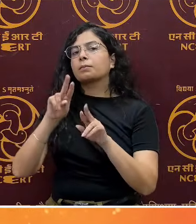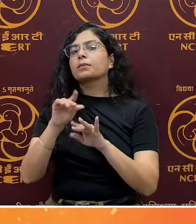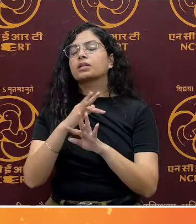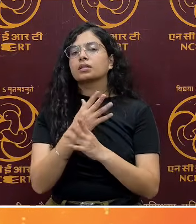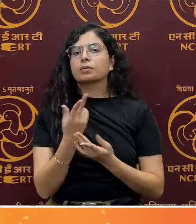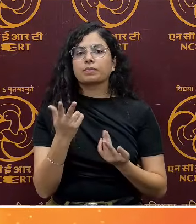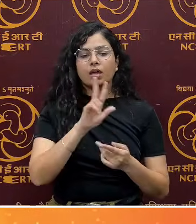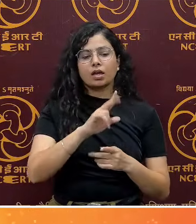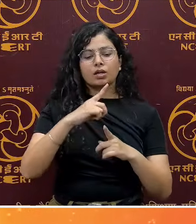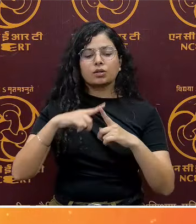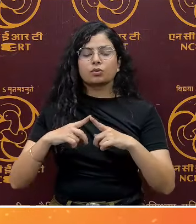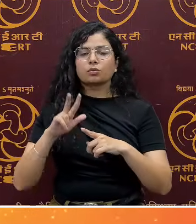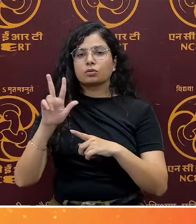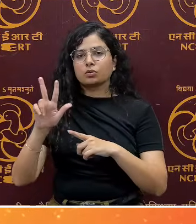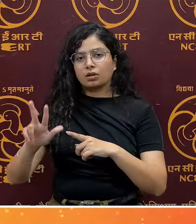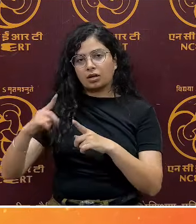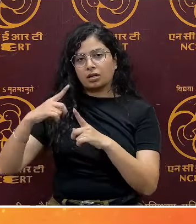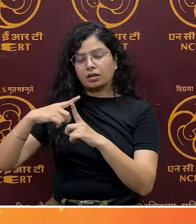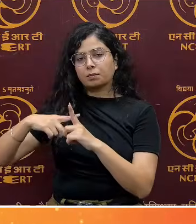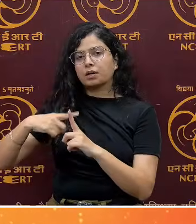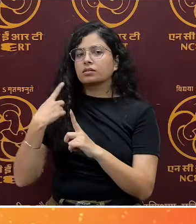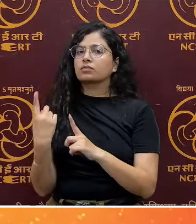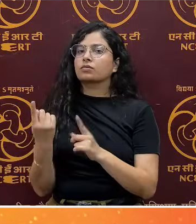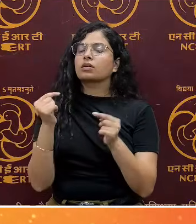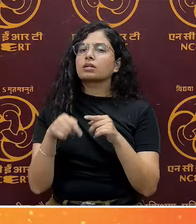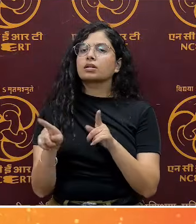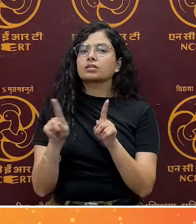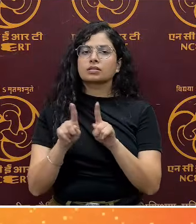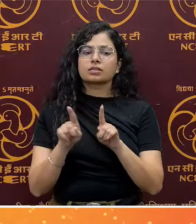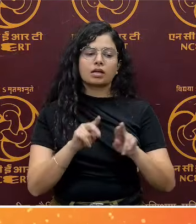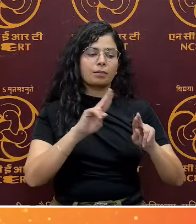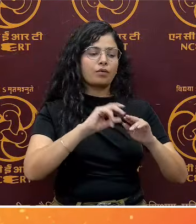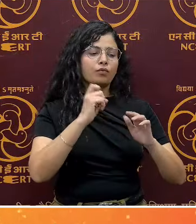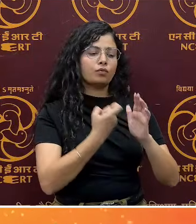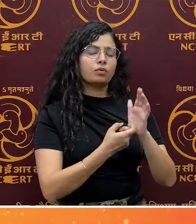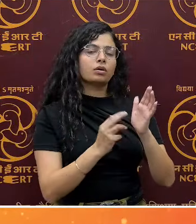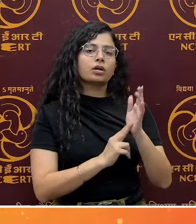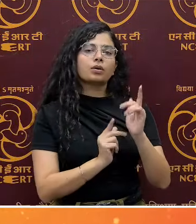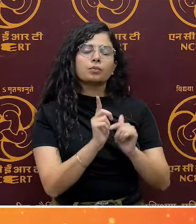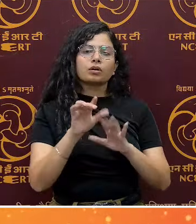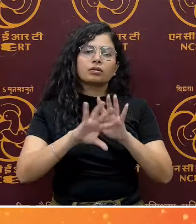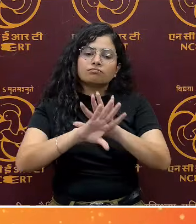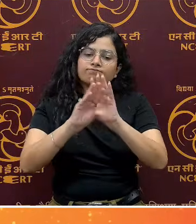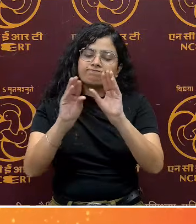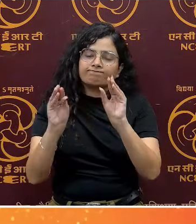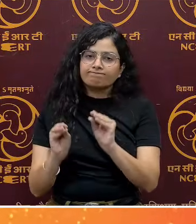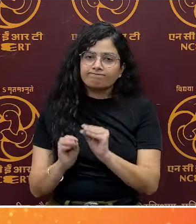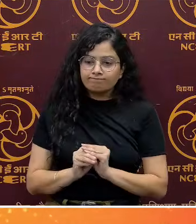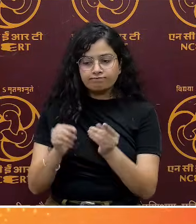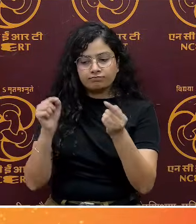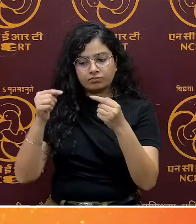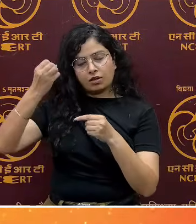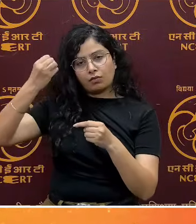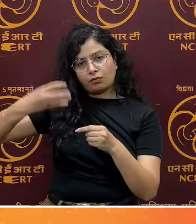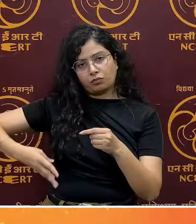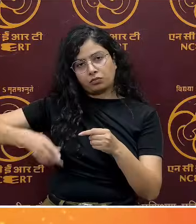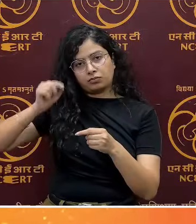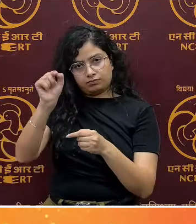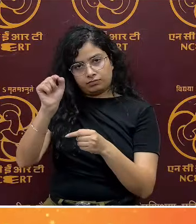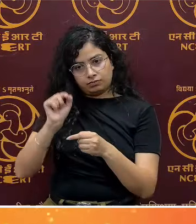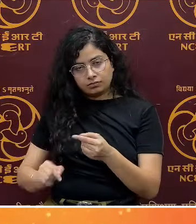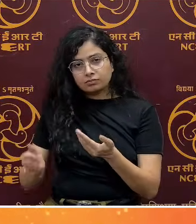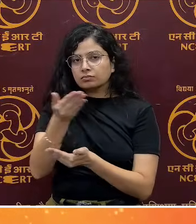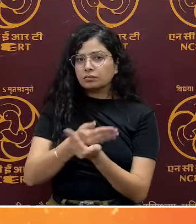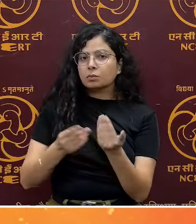1. Right. This resembles this formula, half of n into n plus 1. So in all the these 4 cases, we